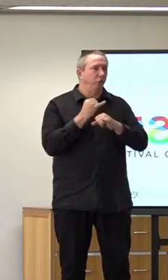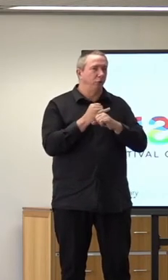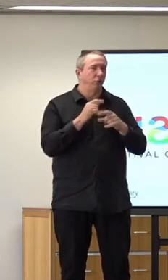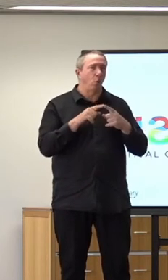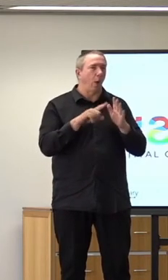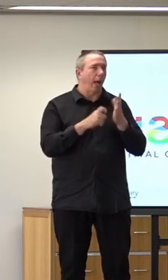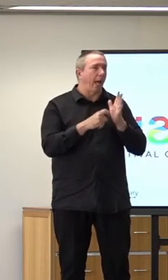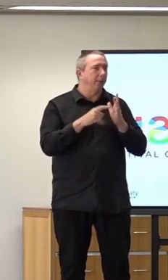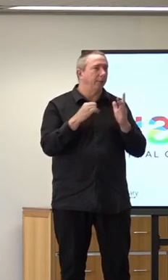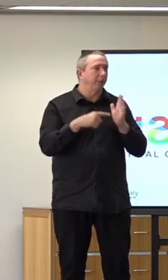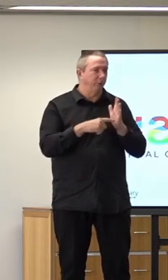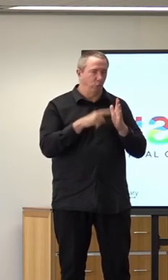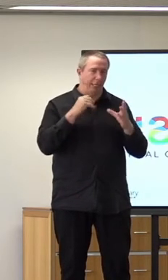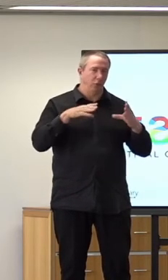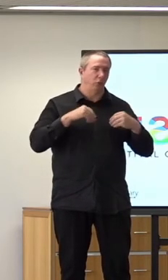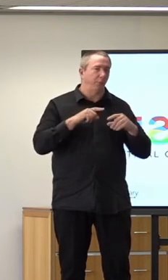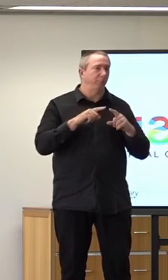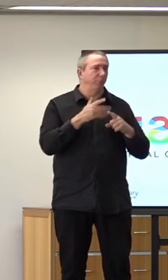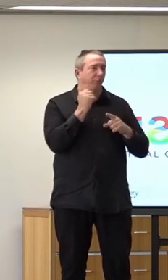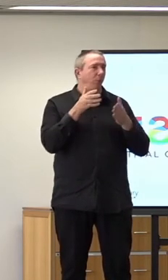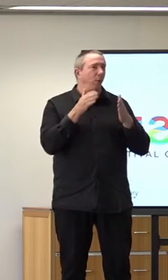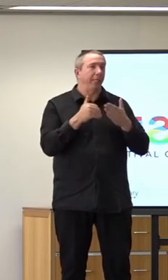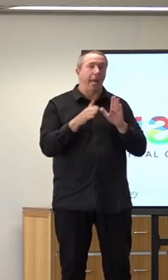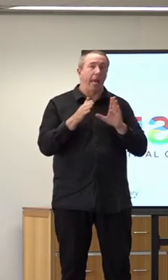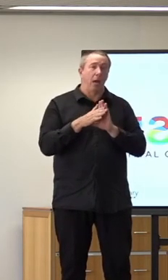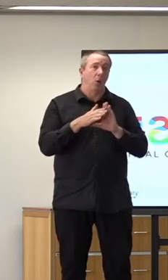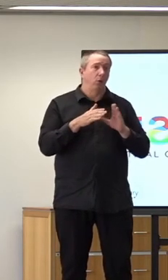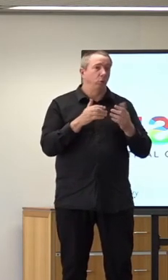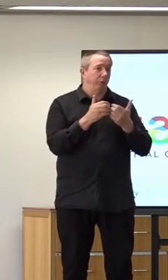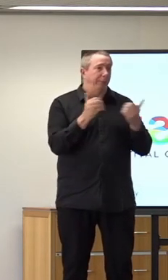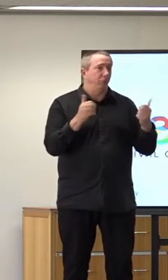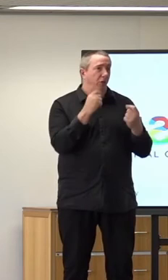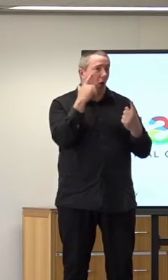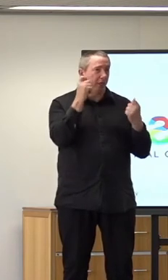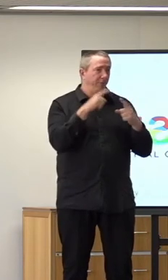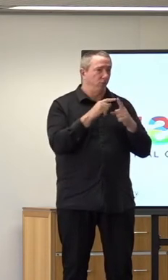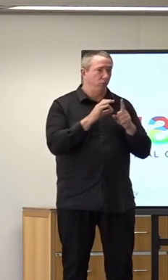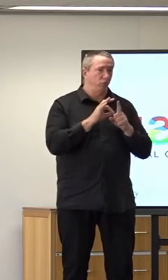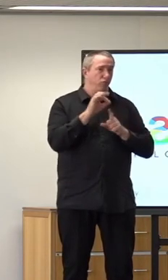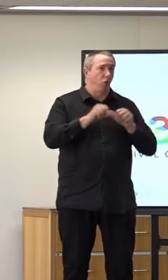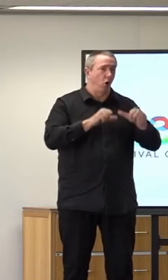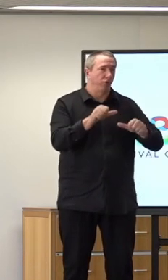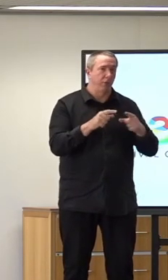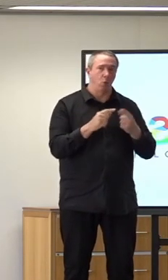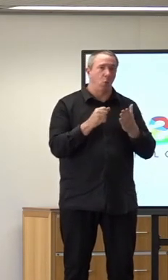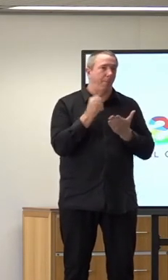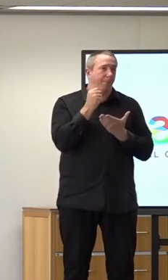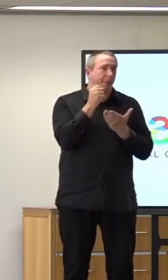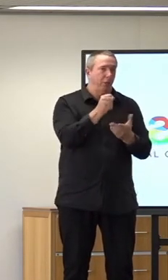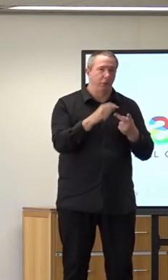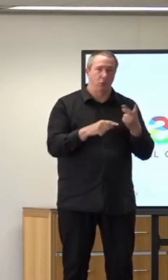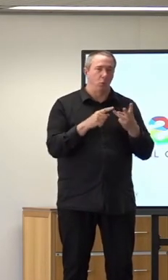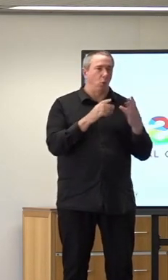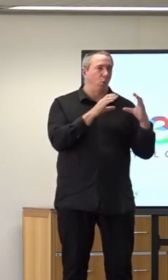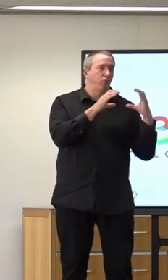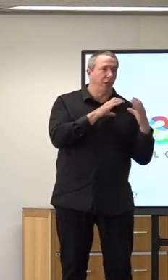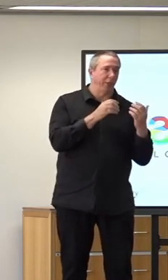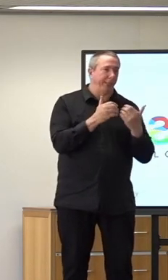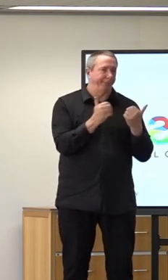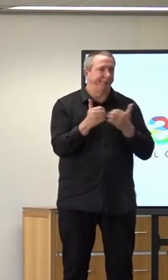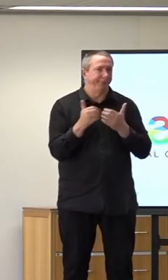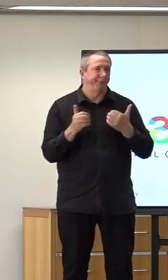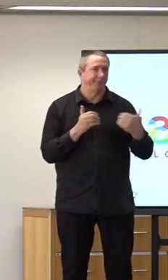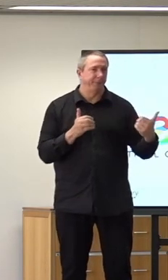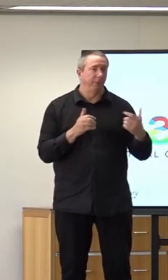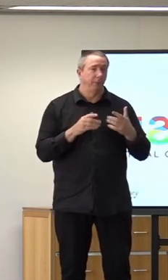the world in general, around, you know, how we decolonize this idea of, you know, progress and budgets and pressure and, you know,